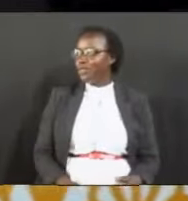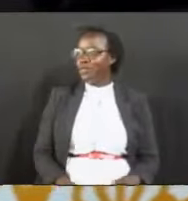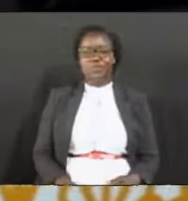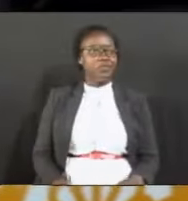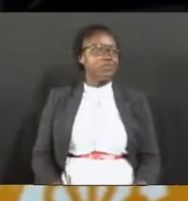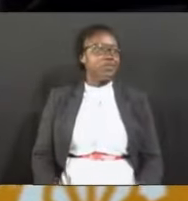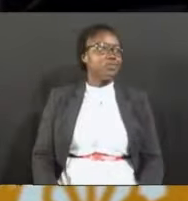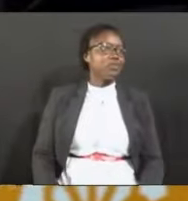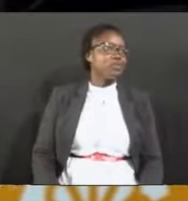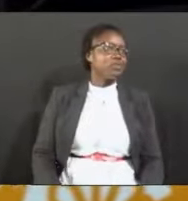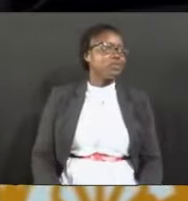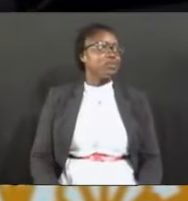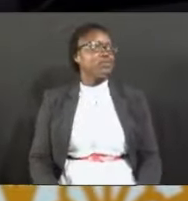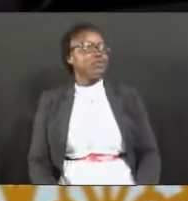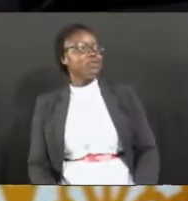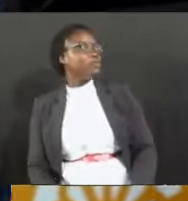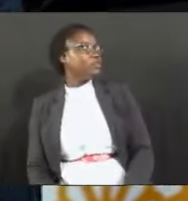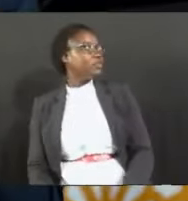Just to remind you,